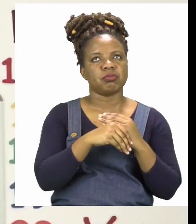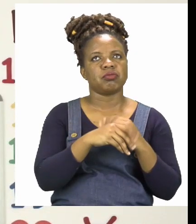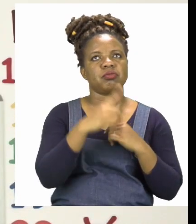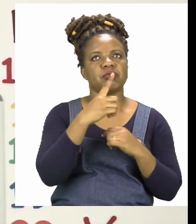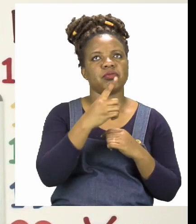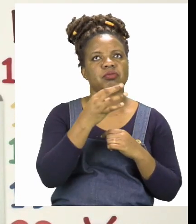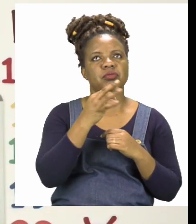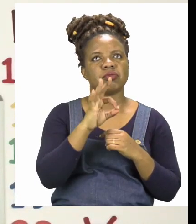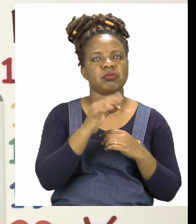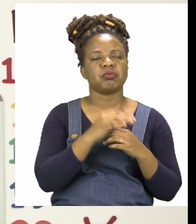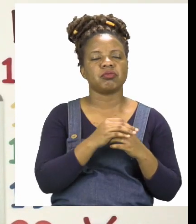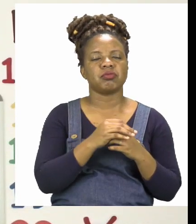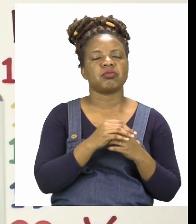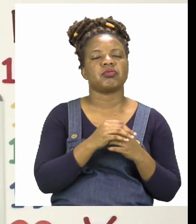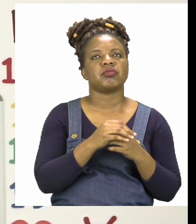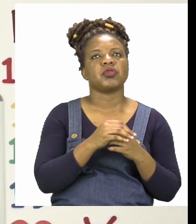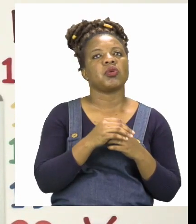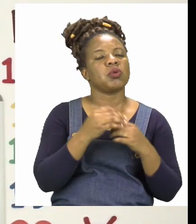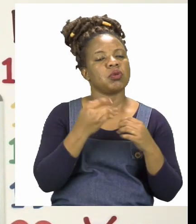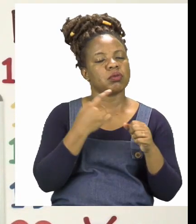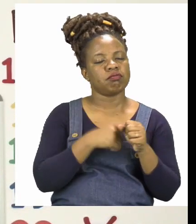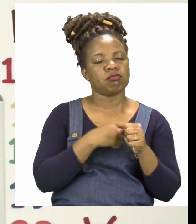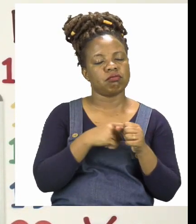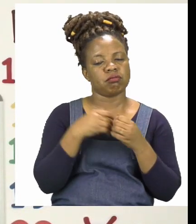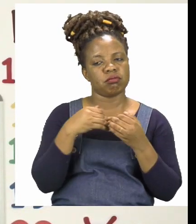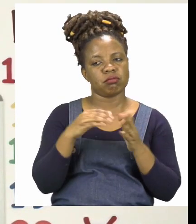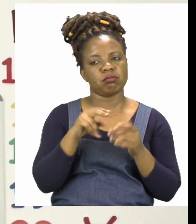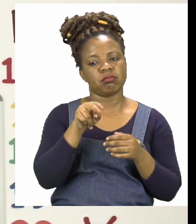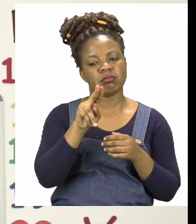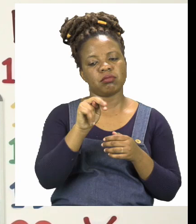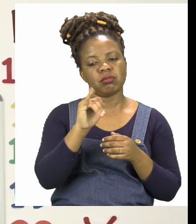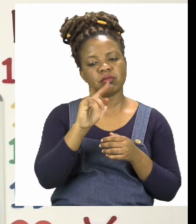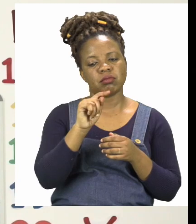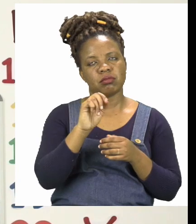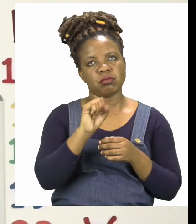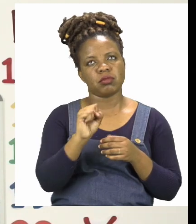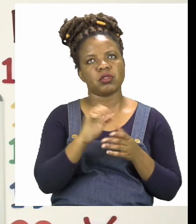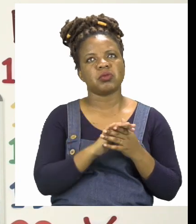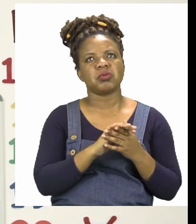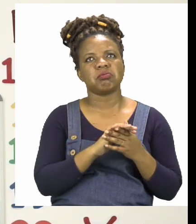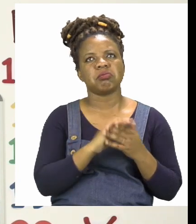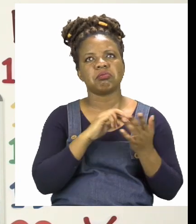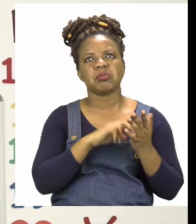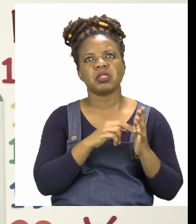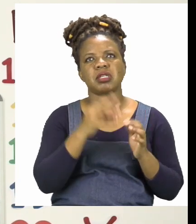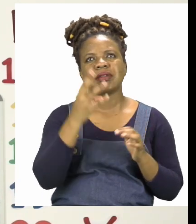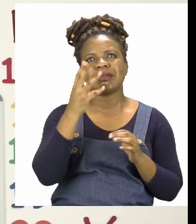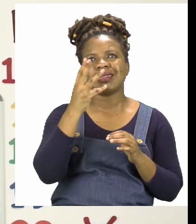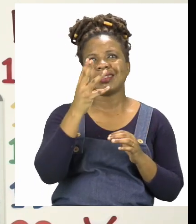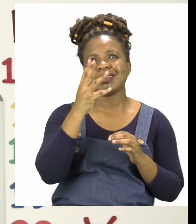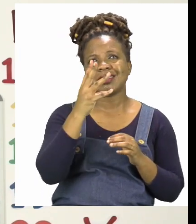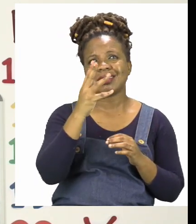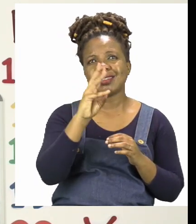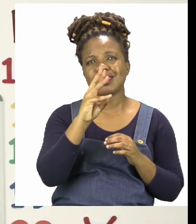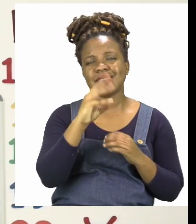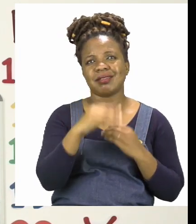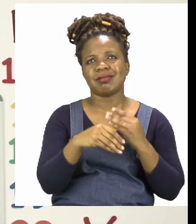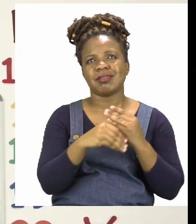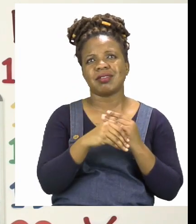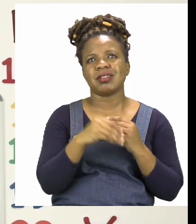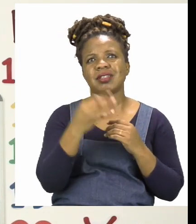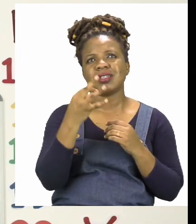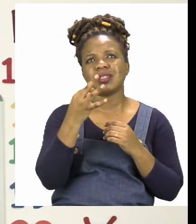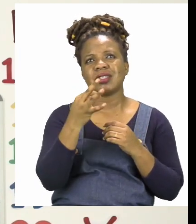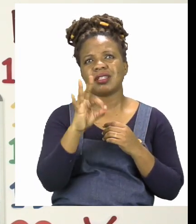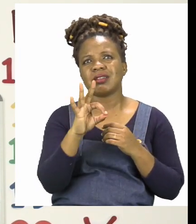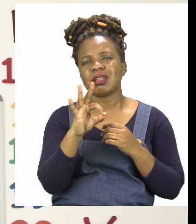units saying 6 plus 9. So 6 plus 9, if we use either